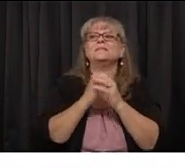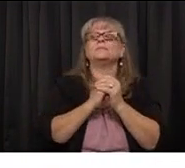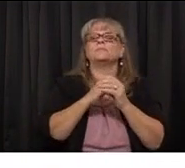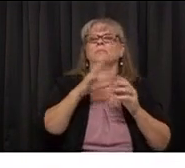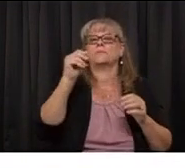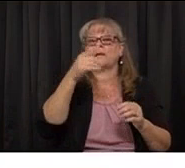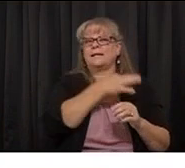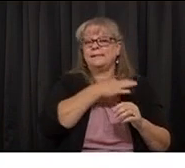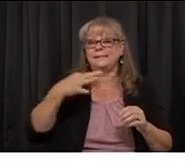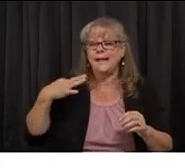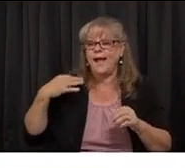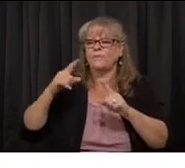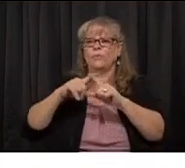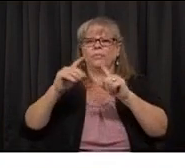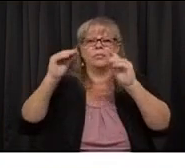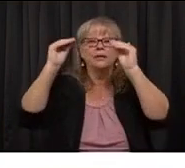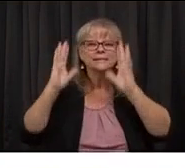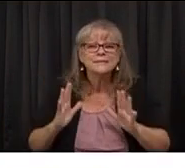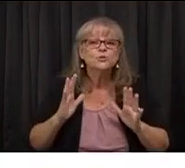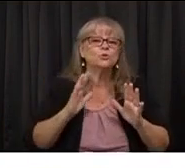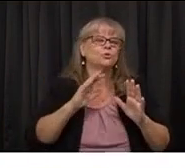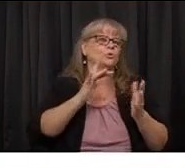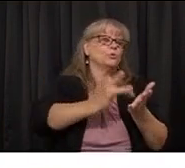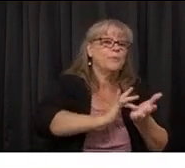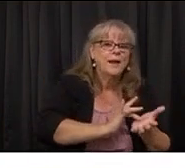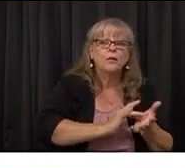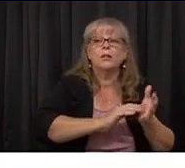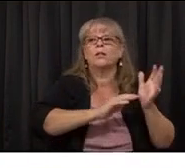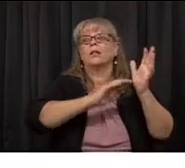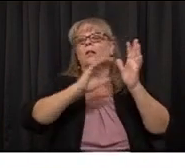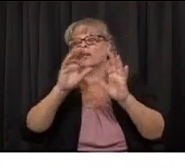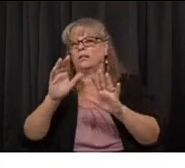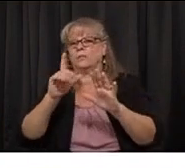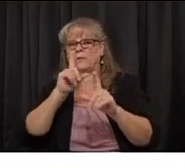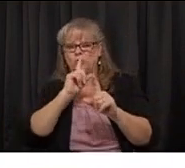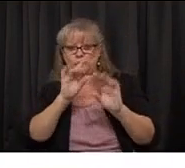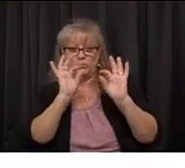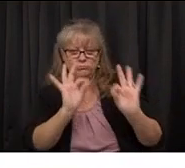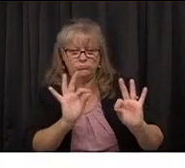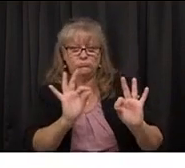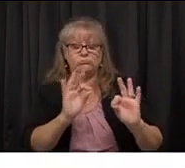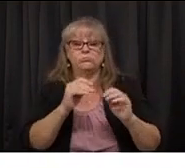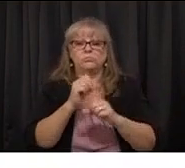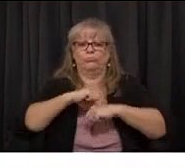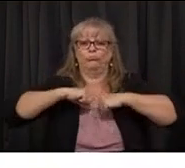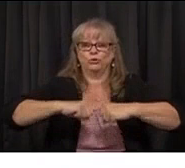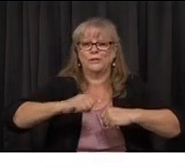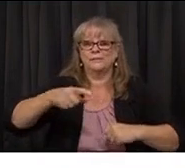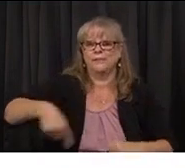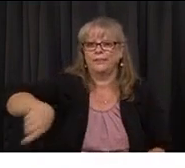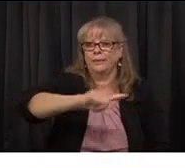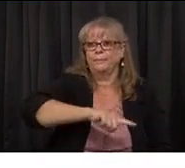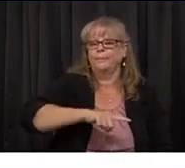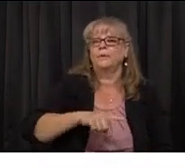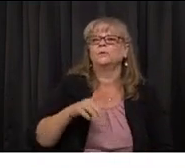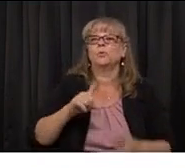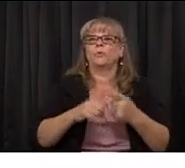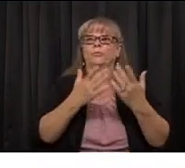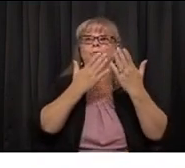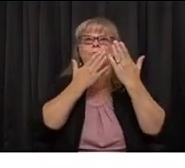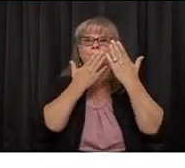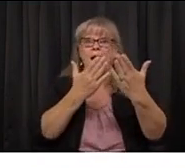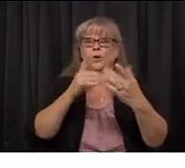receiving medical-grade masks. That can complement the effort of districts to use EnergizeColorado.com or to establish